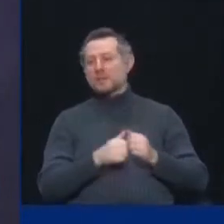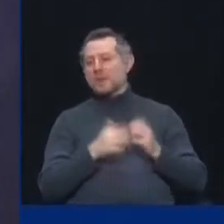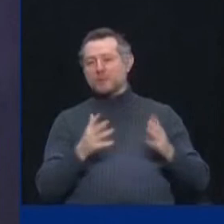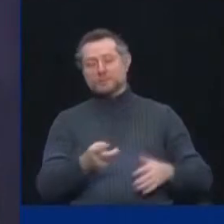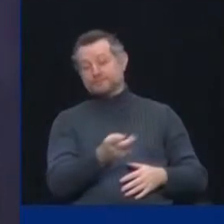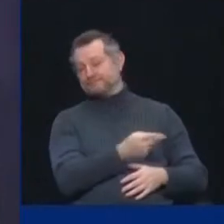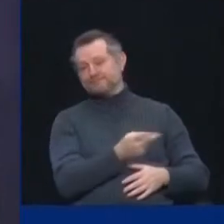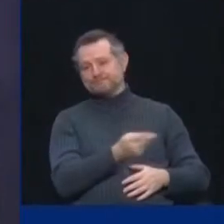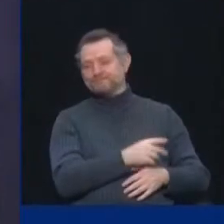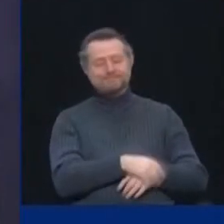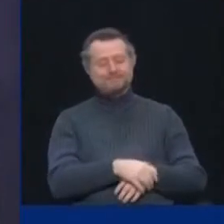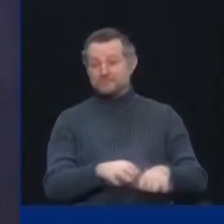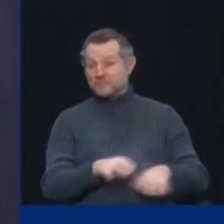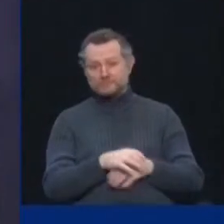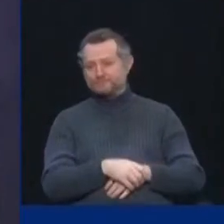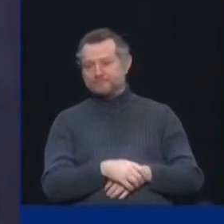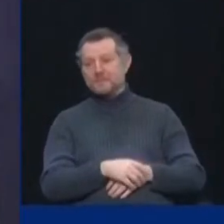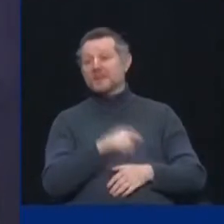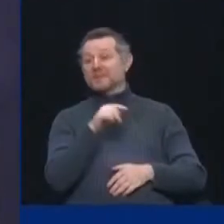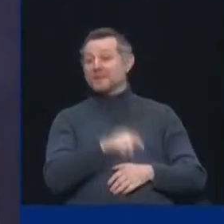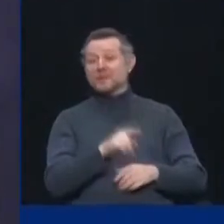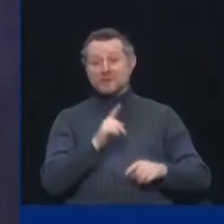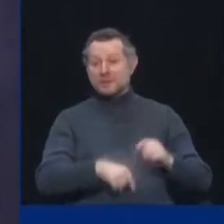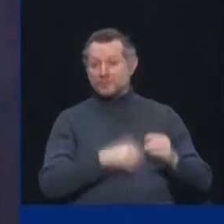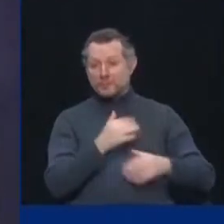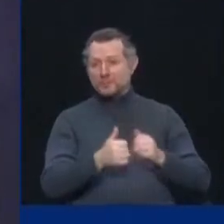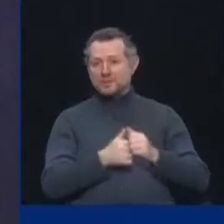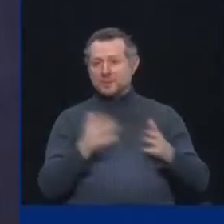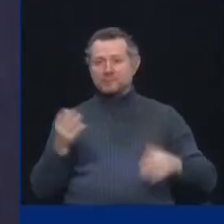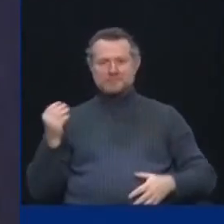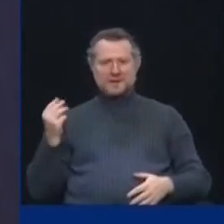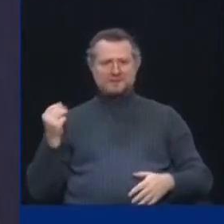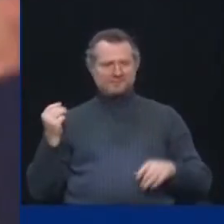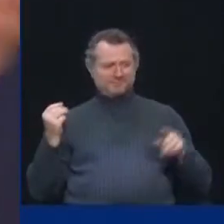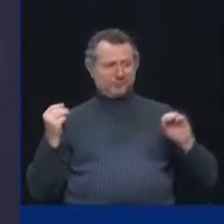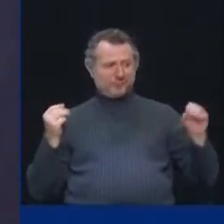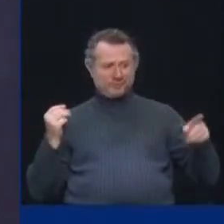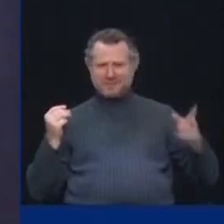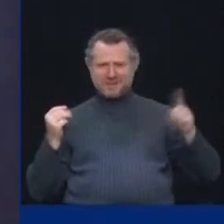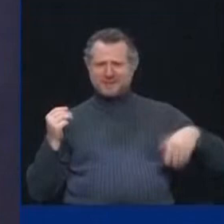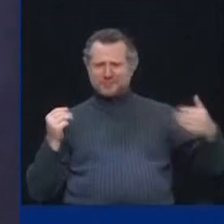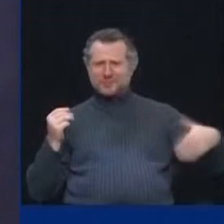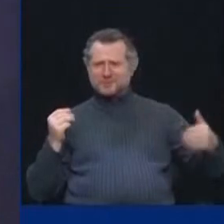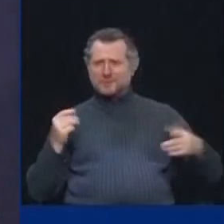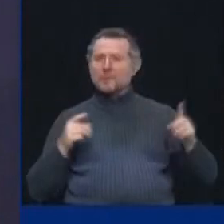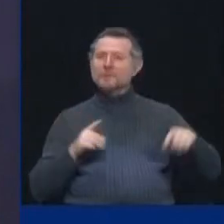for the $1.5 billion. And they made that a reality. Senator Bailey.